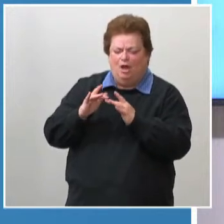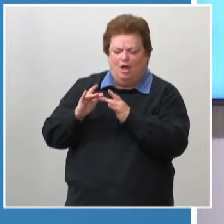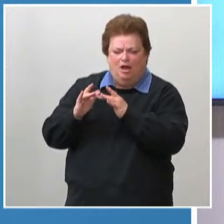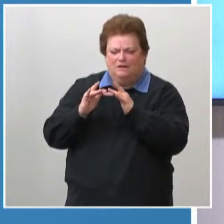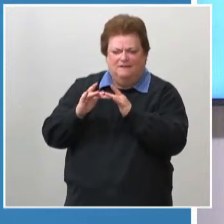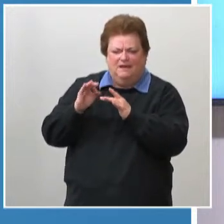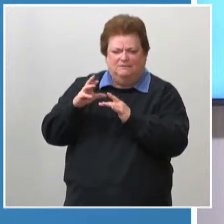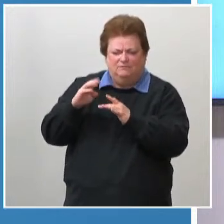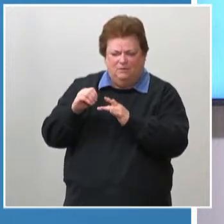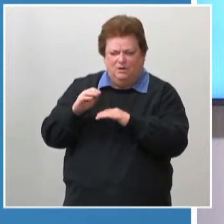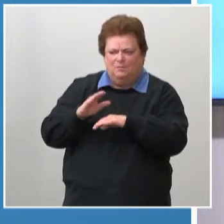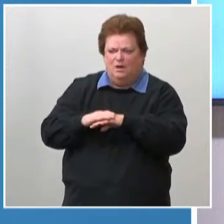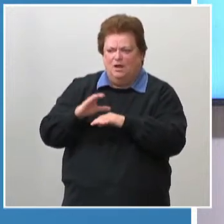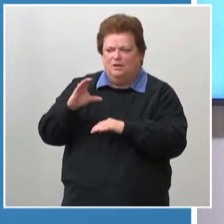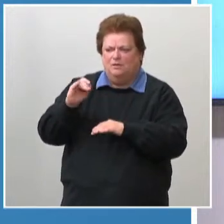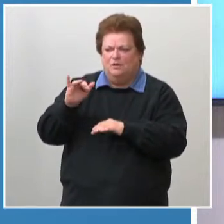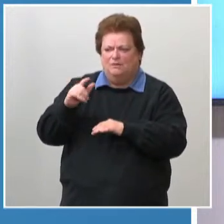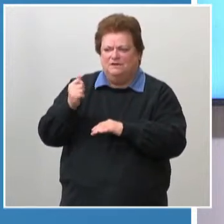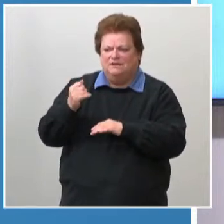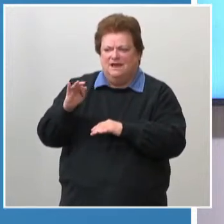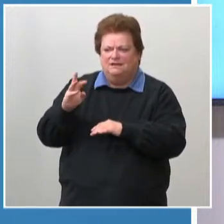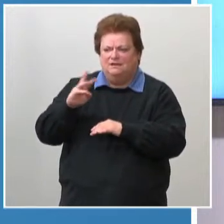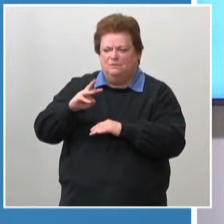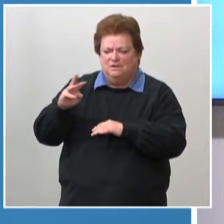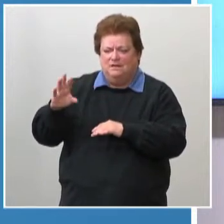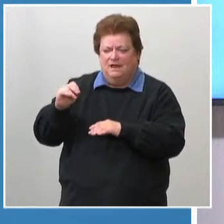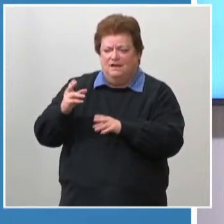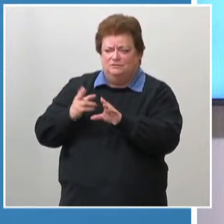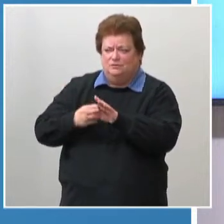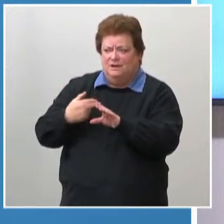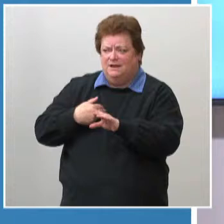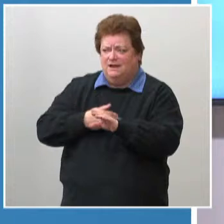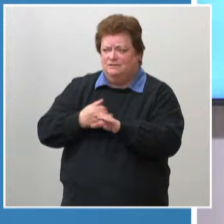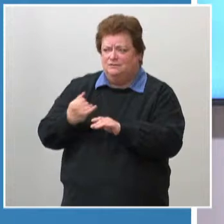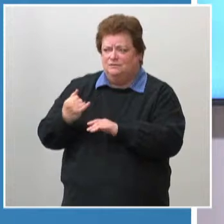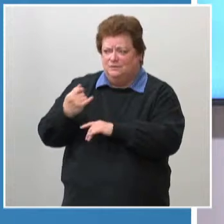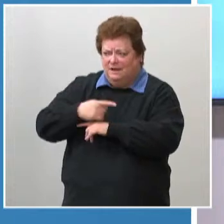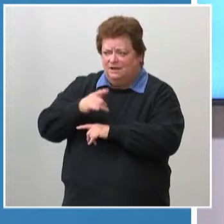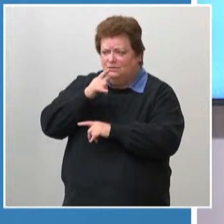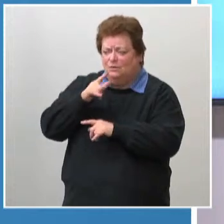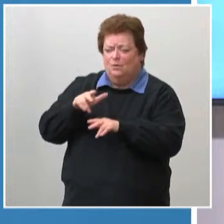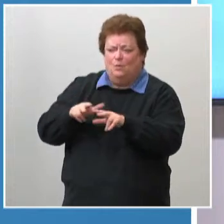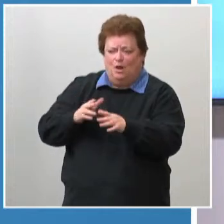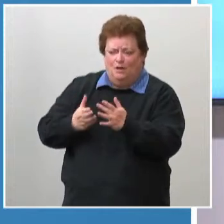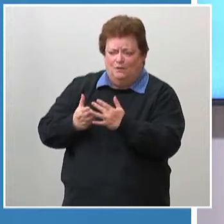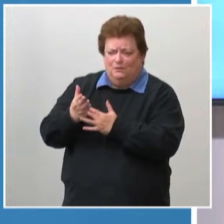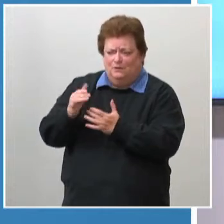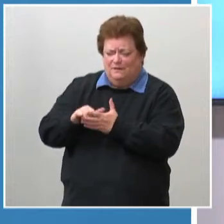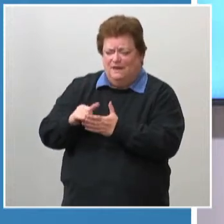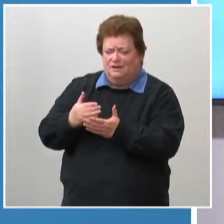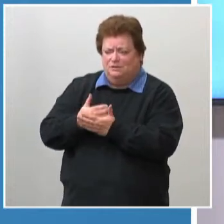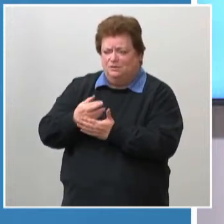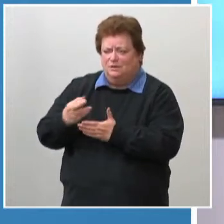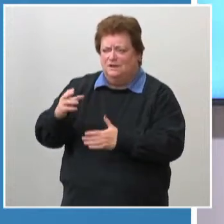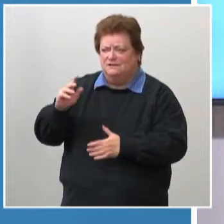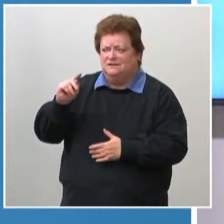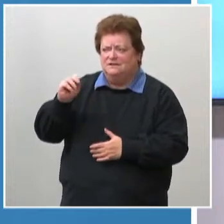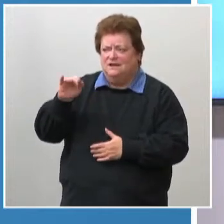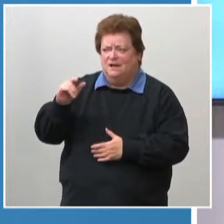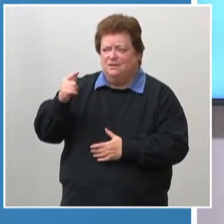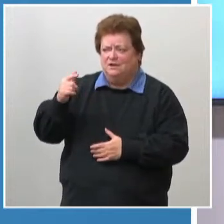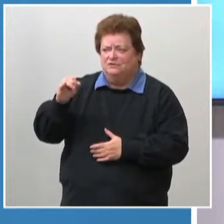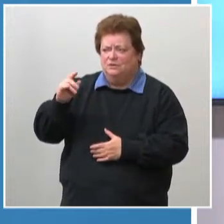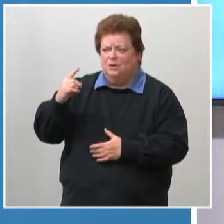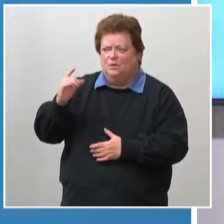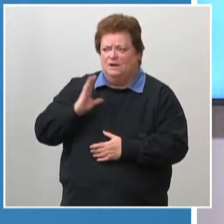available on the COVID-19 website. And joining us today to walk you through this new resource is Tommy George, one